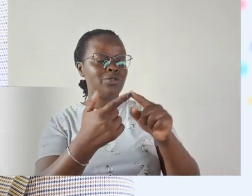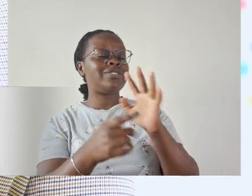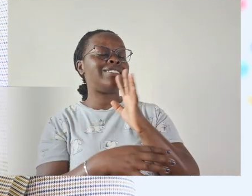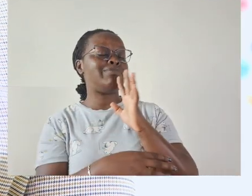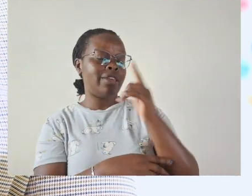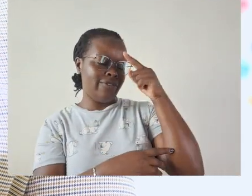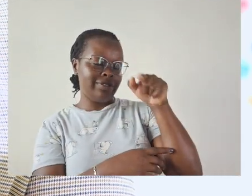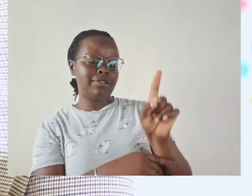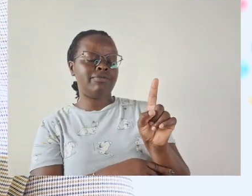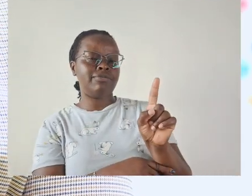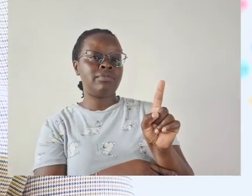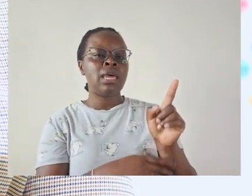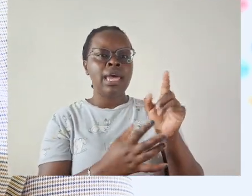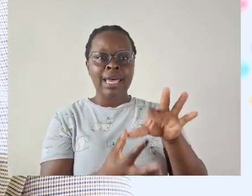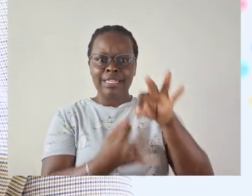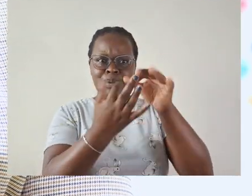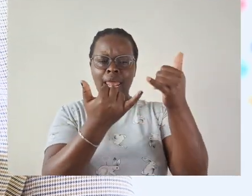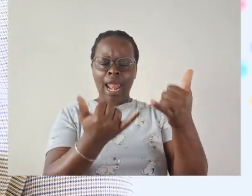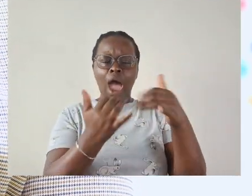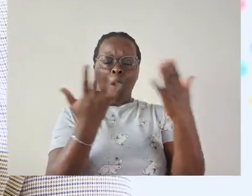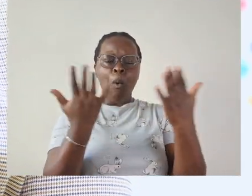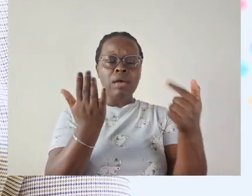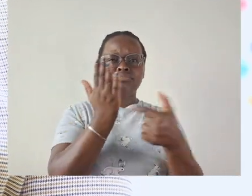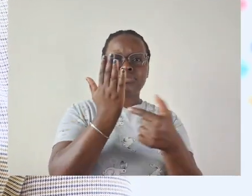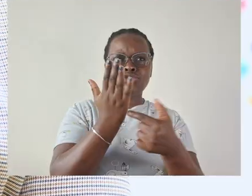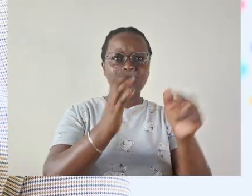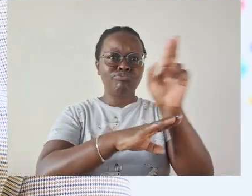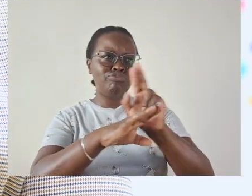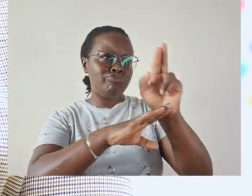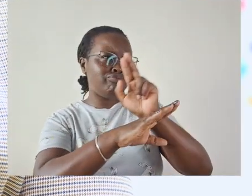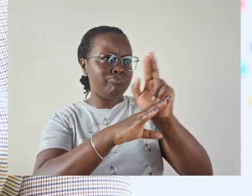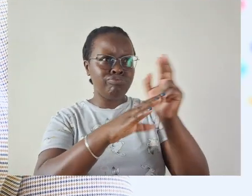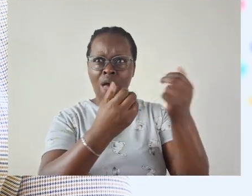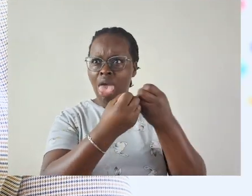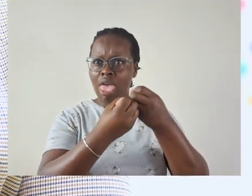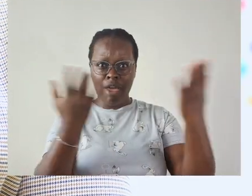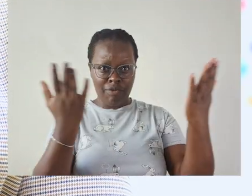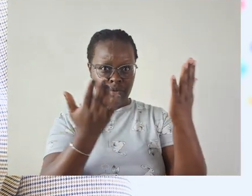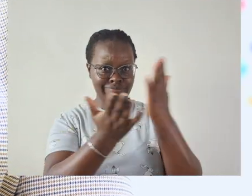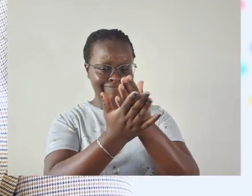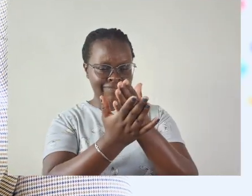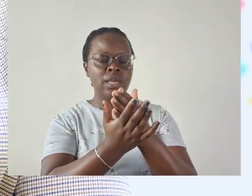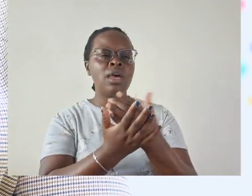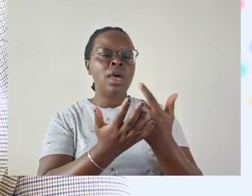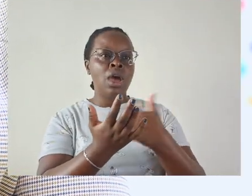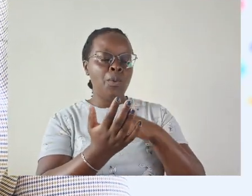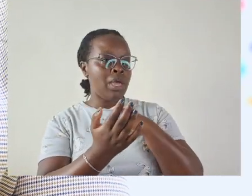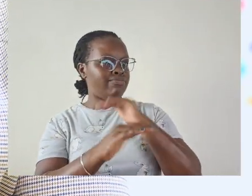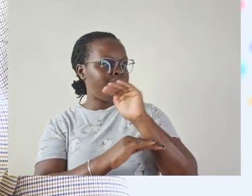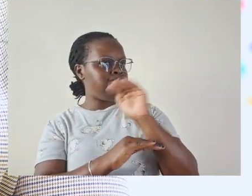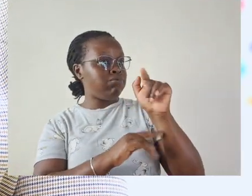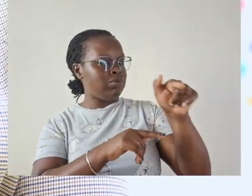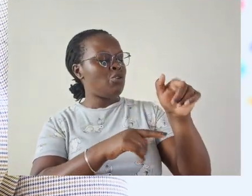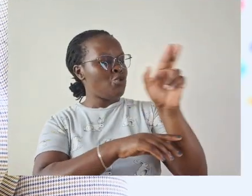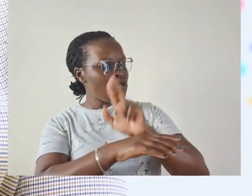for themselves. And especially in the digital age now, we empower them to use the digital spaces to speak for